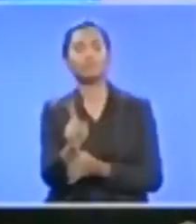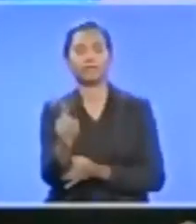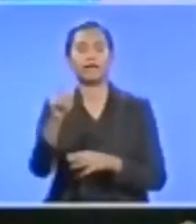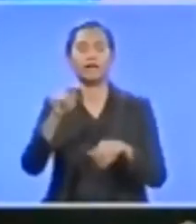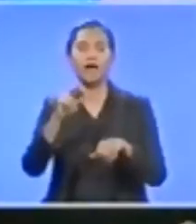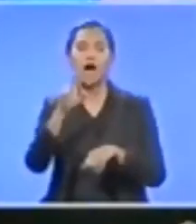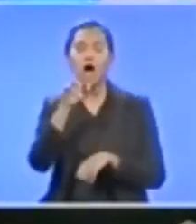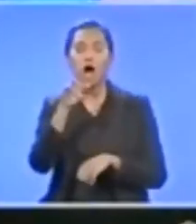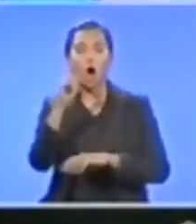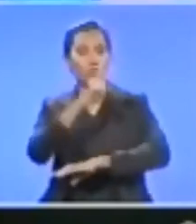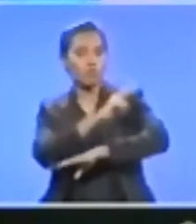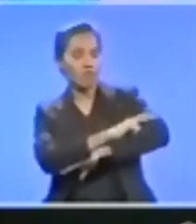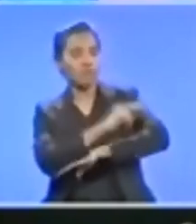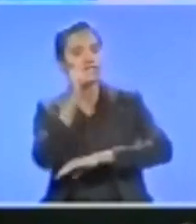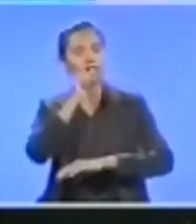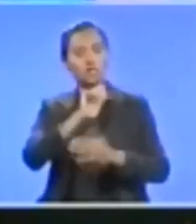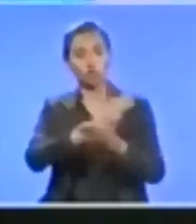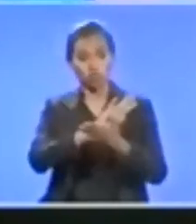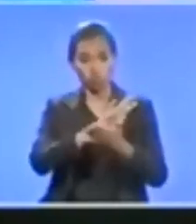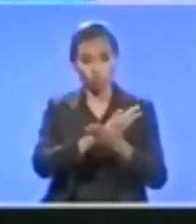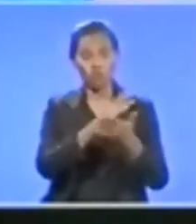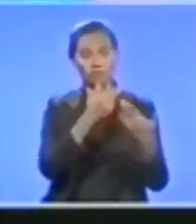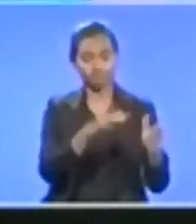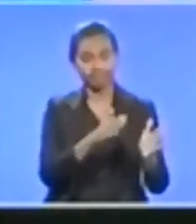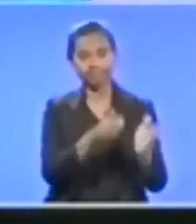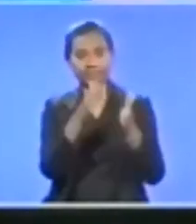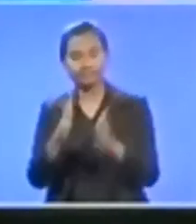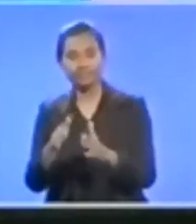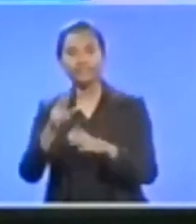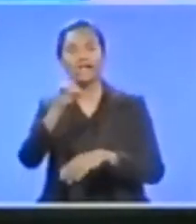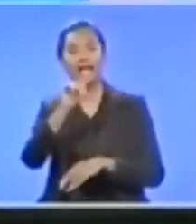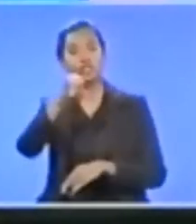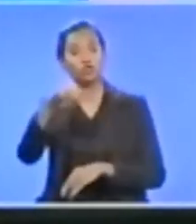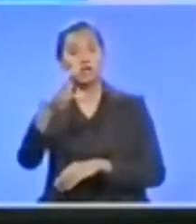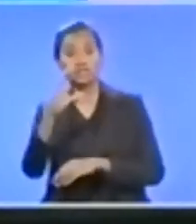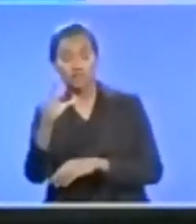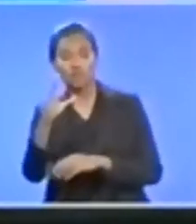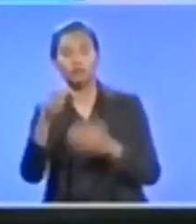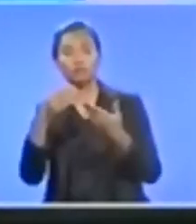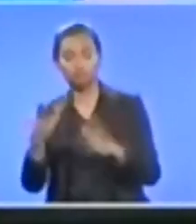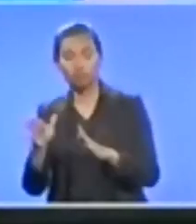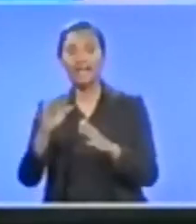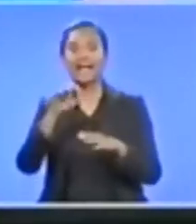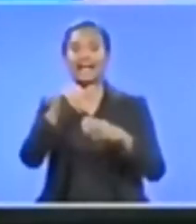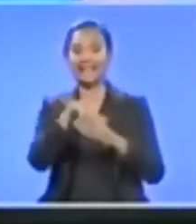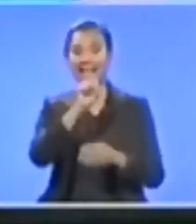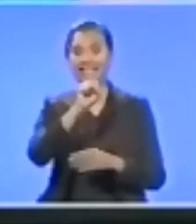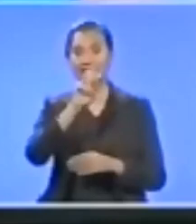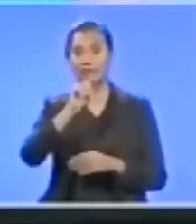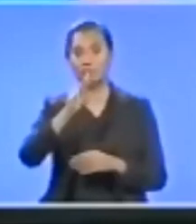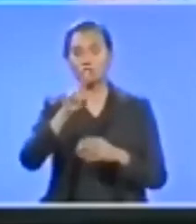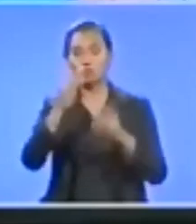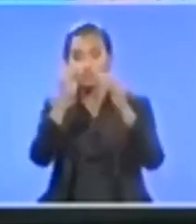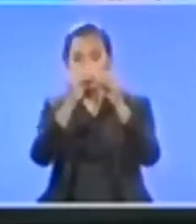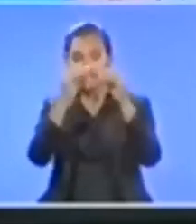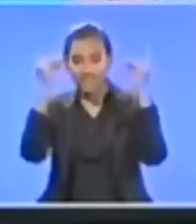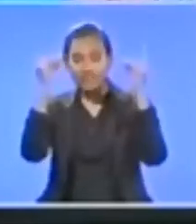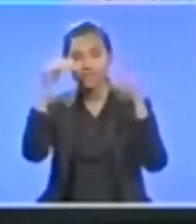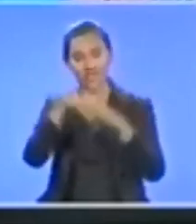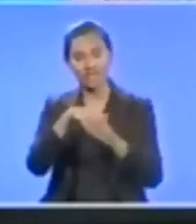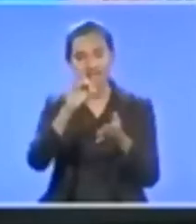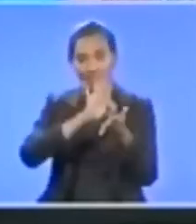National Junior College, graduating with a Bachelor of Accountancy degree from SMU. She's now working